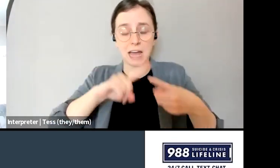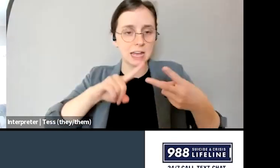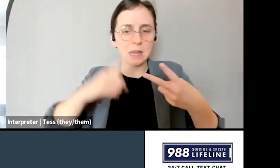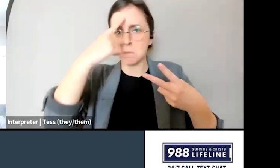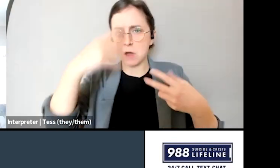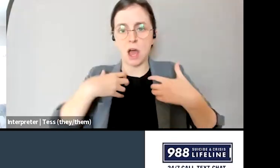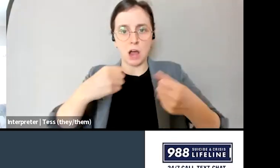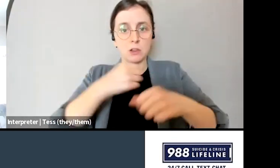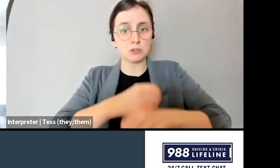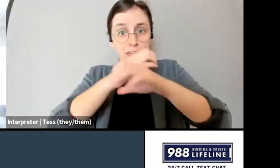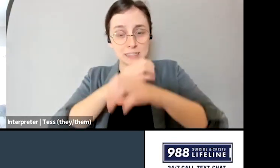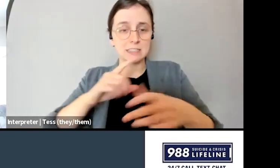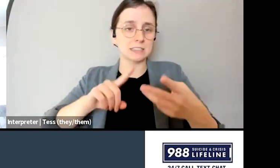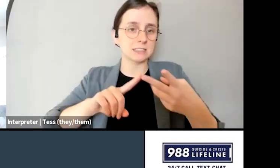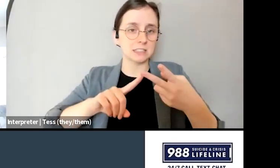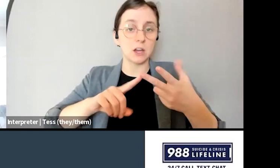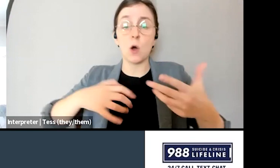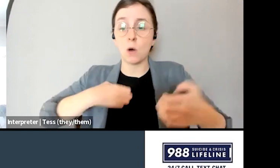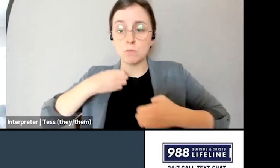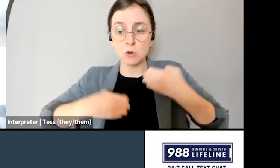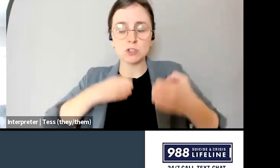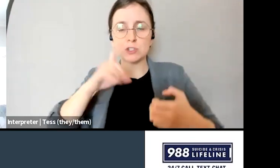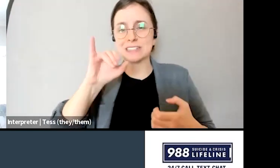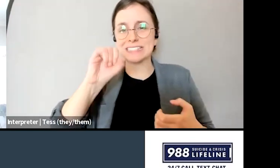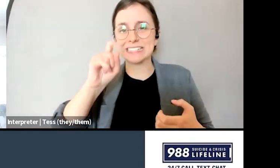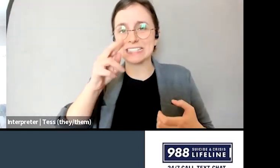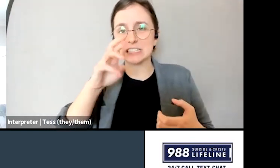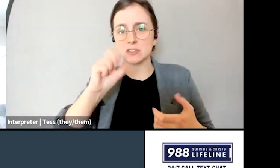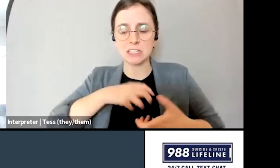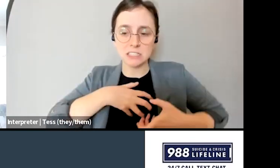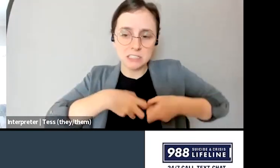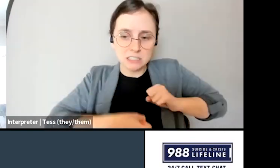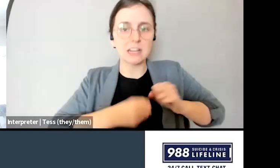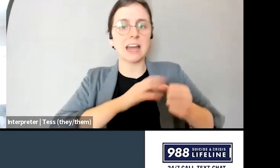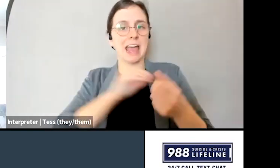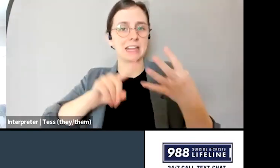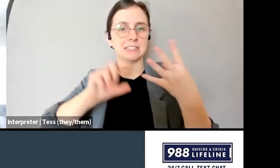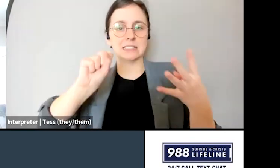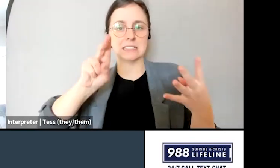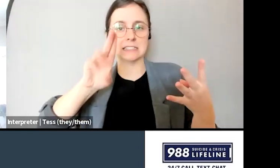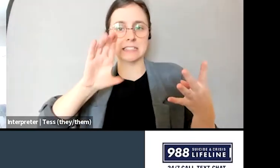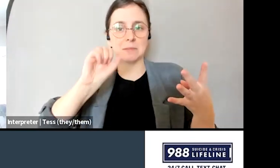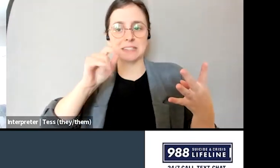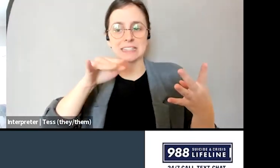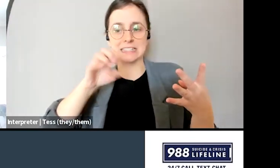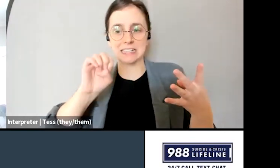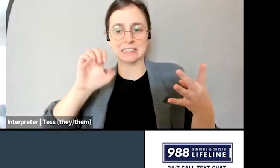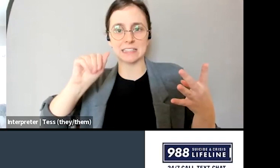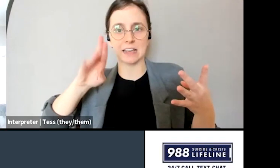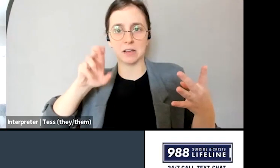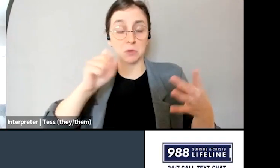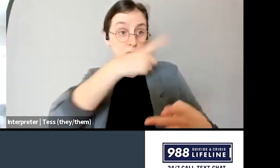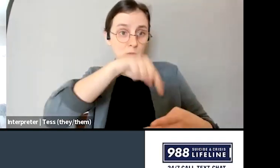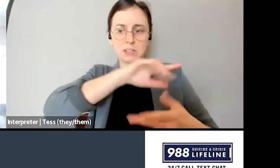emotional distress. The main goal throughout this webinar series is to highlight the